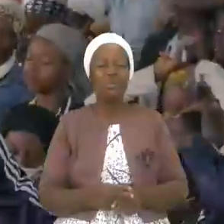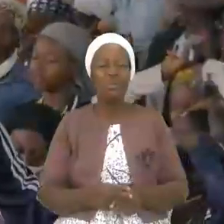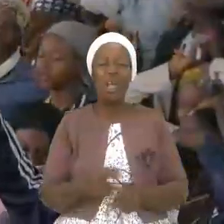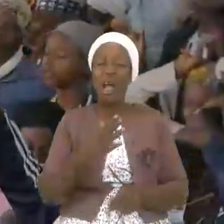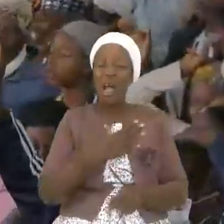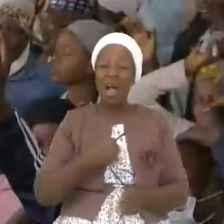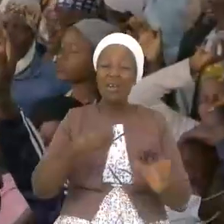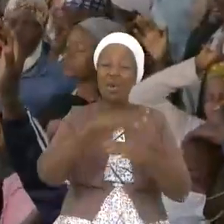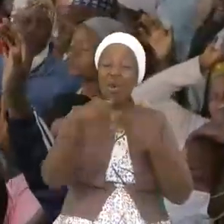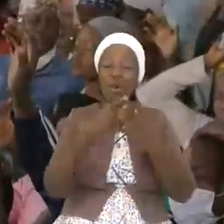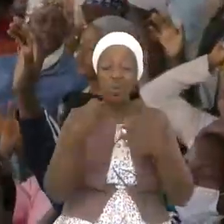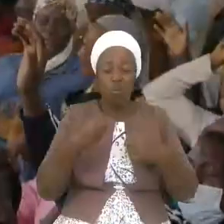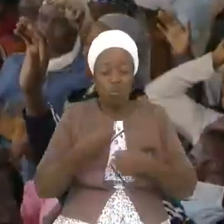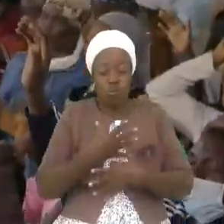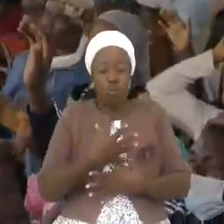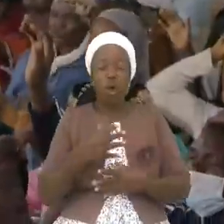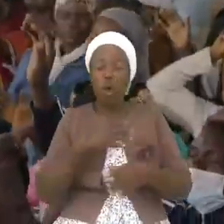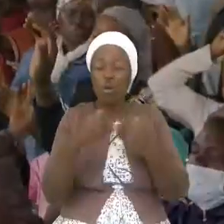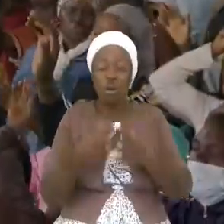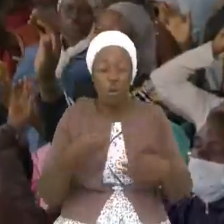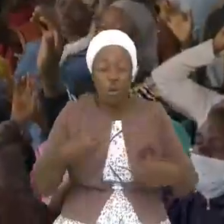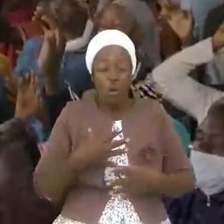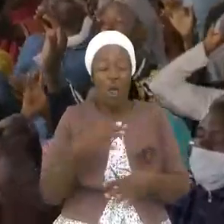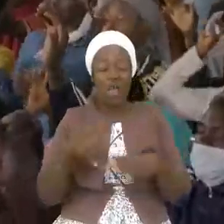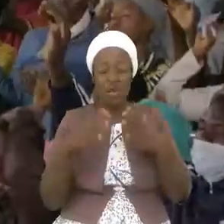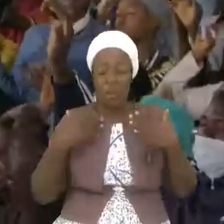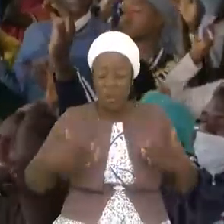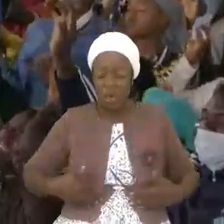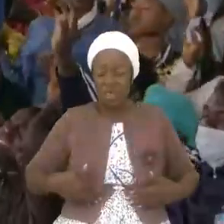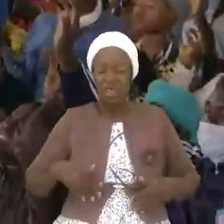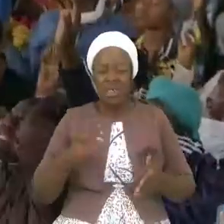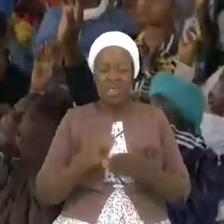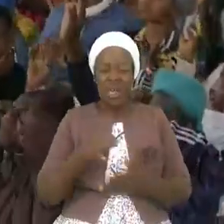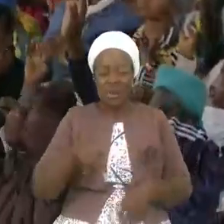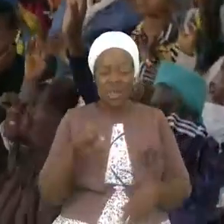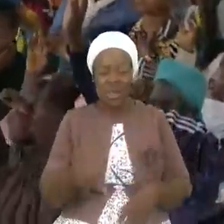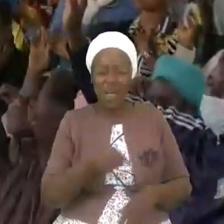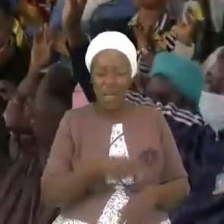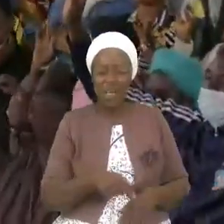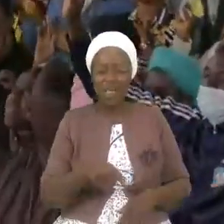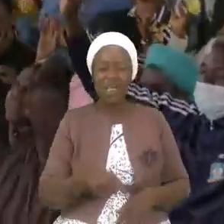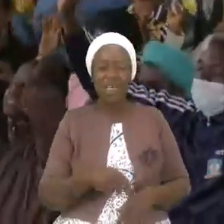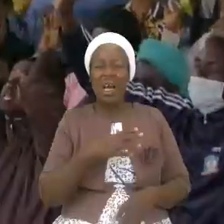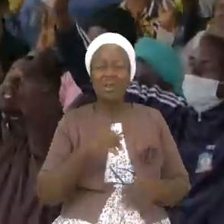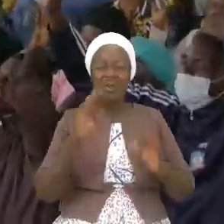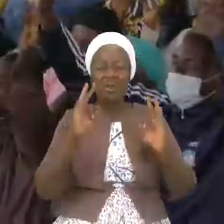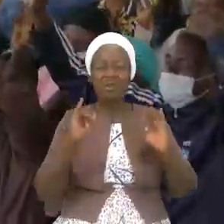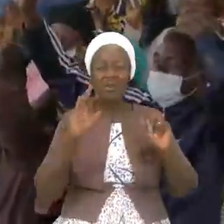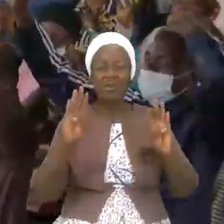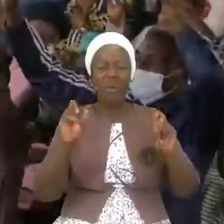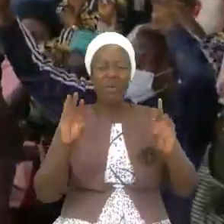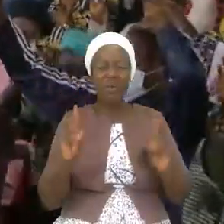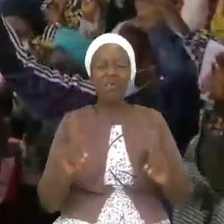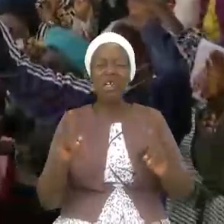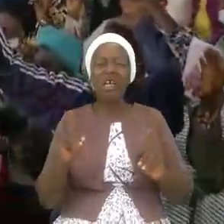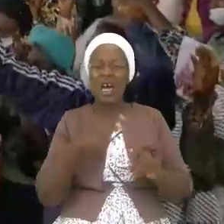body, elephantiasis, hernia, fibroid, goiter, hunchback, I command now your